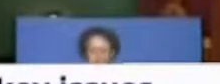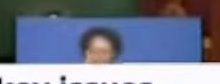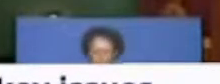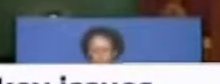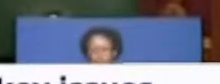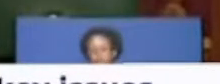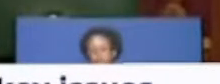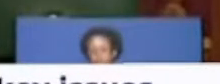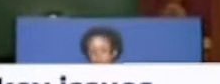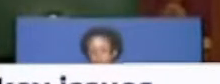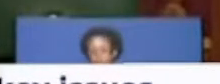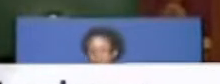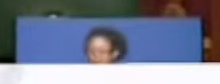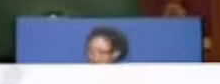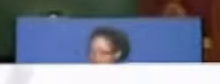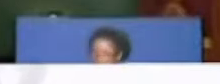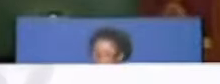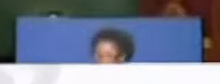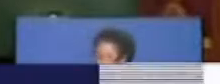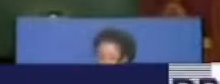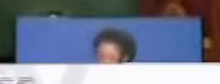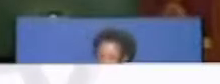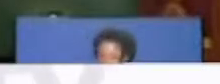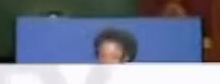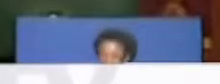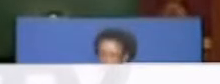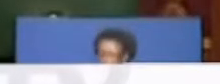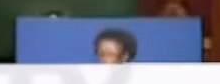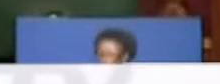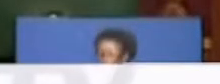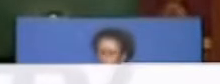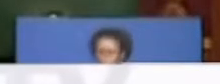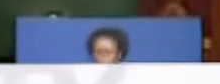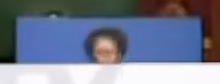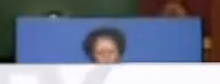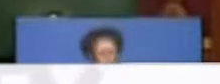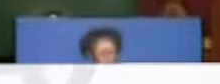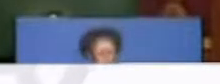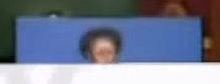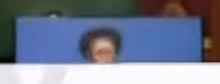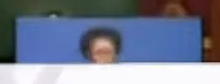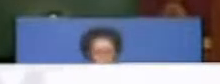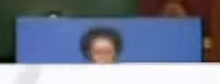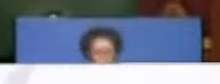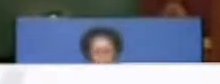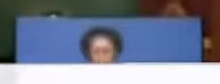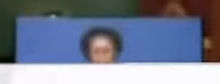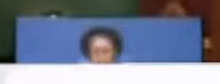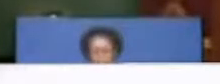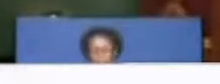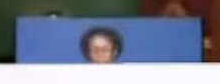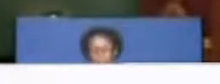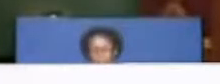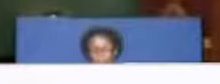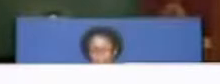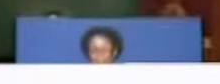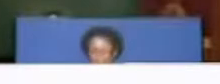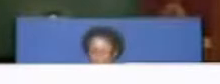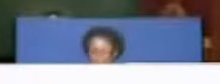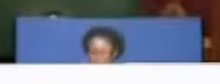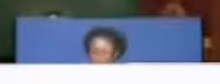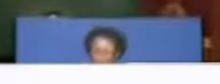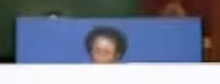this better than the strengthening of our healthcare systems under the dark cover of the COVID-19